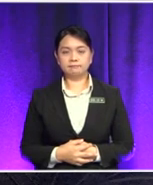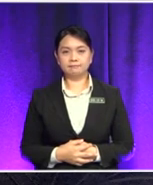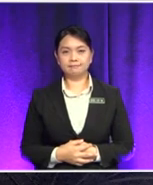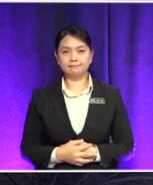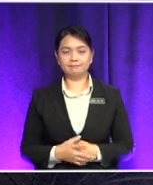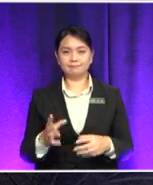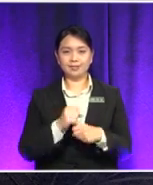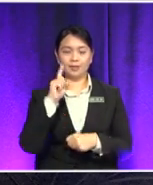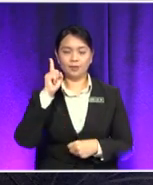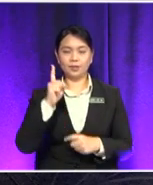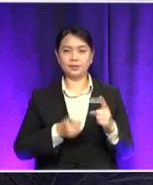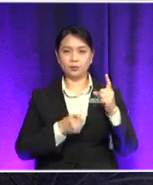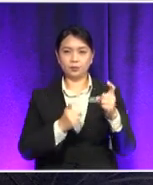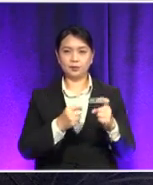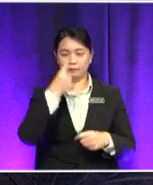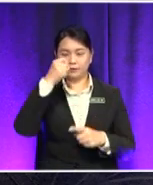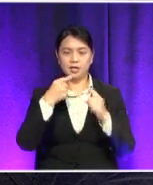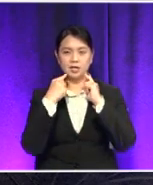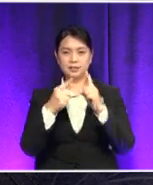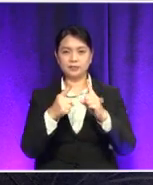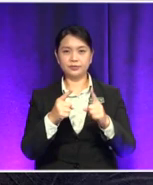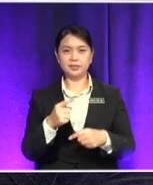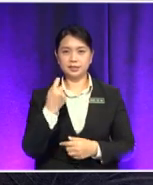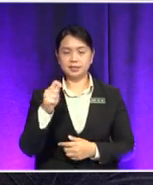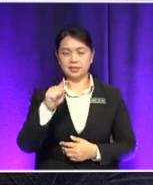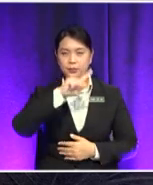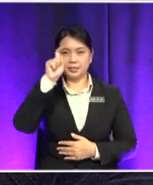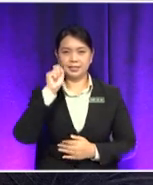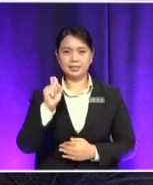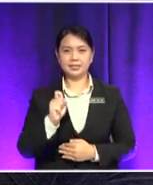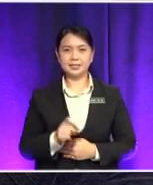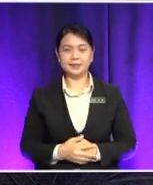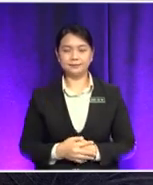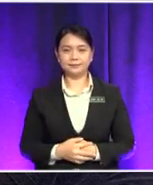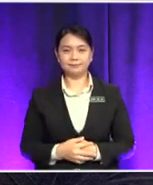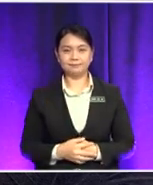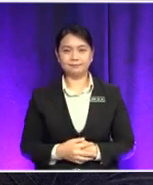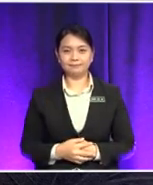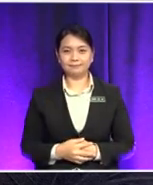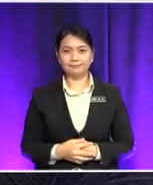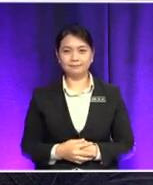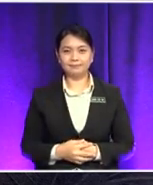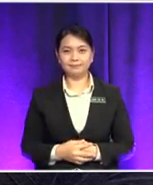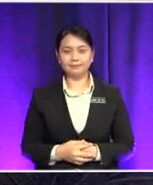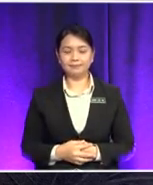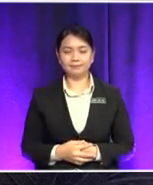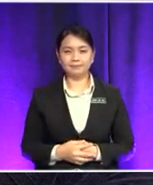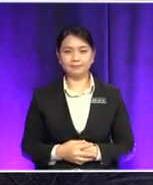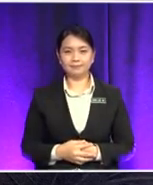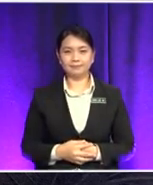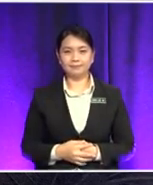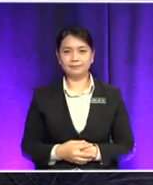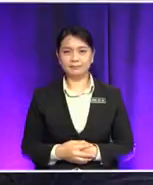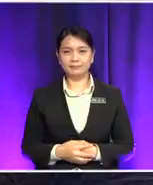of Atiya's her effort answering to the questions. So now very Atiya has, good. We have two candies. Okay, the